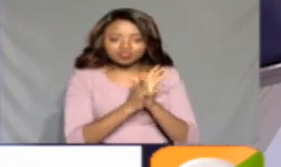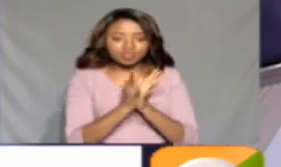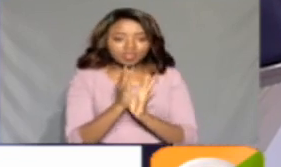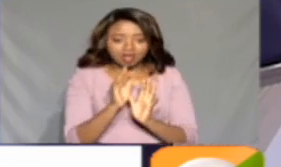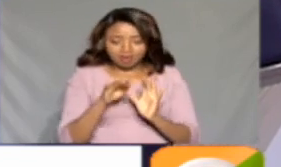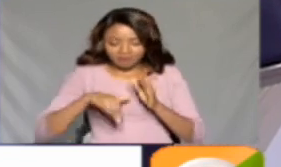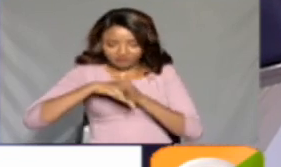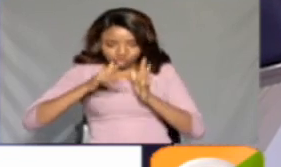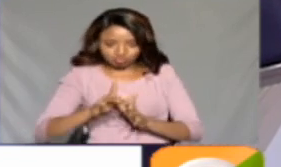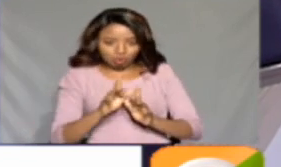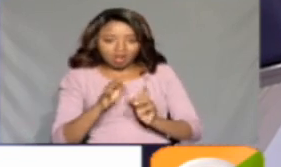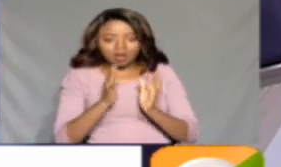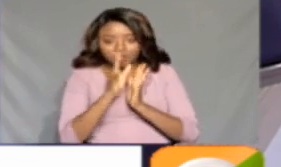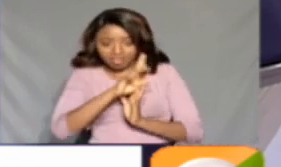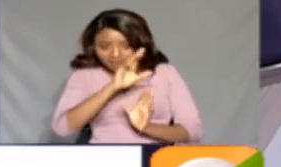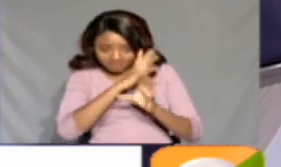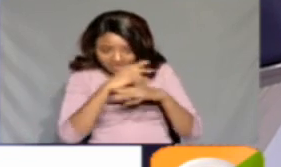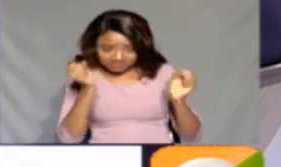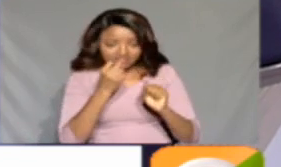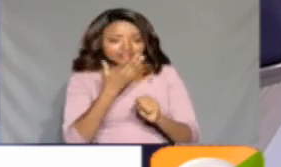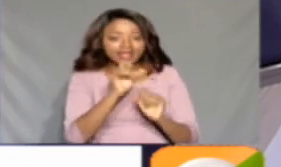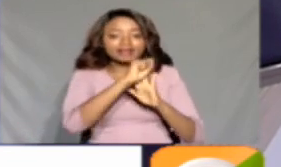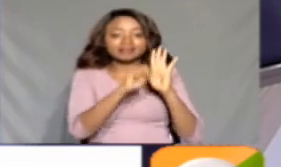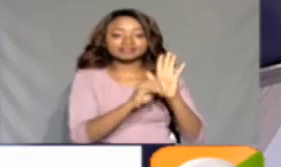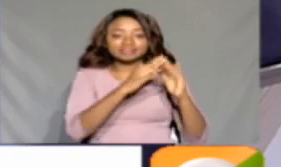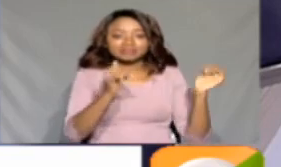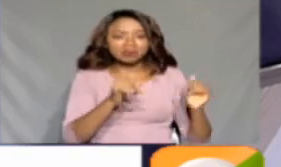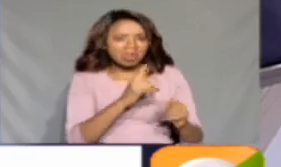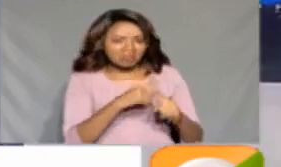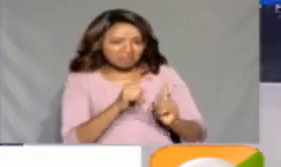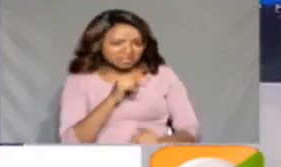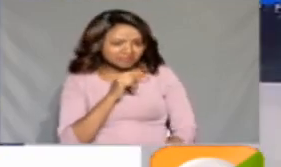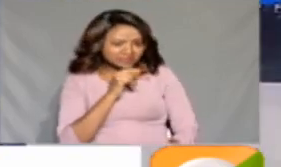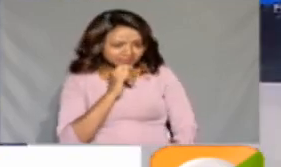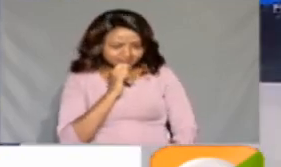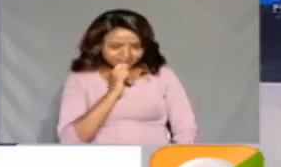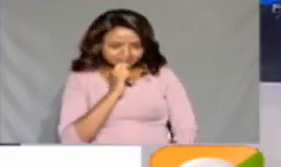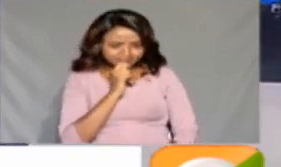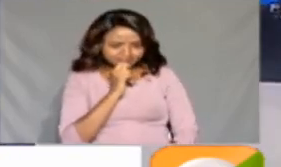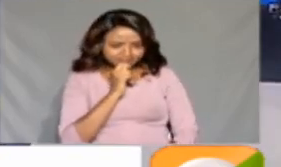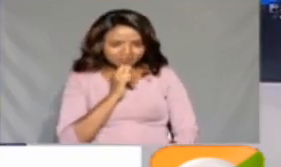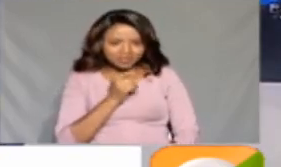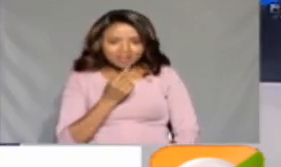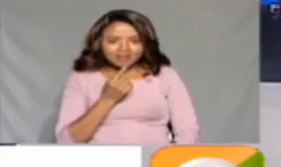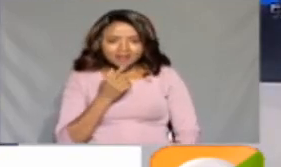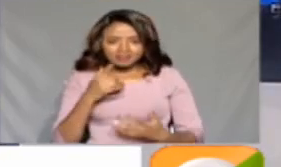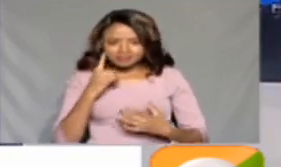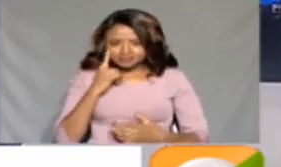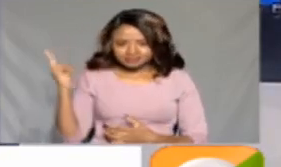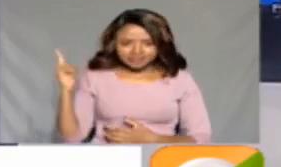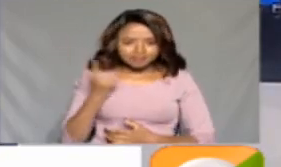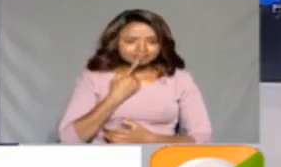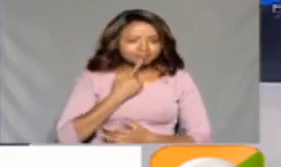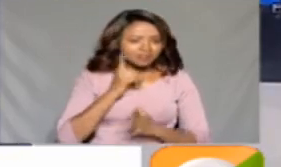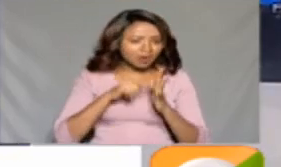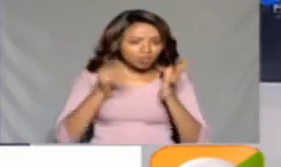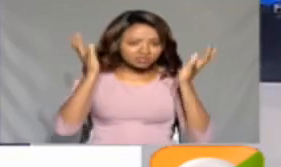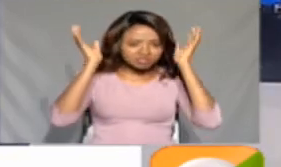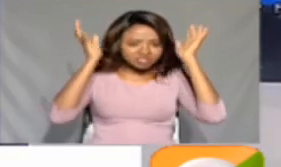know, Honorable Kamanda went on to actually say that he was sneaked into State House. And that is not all. Let's listen to what Honorable Shebesh